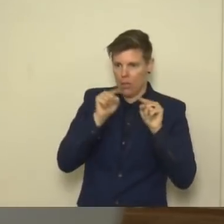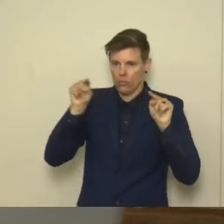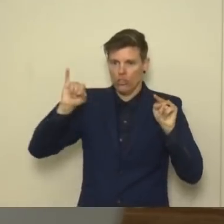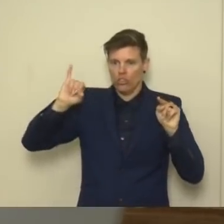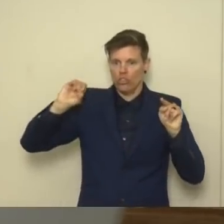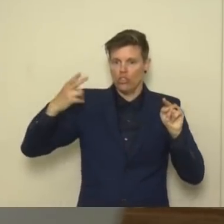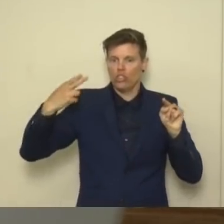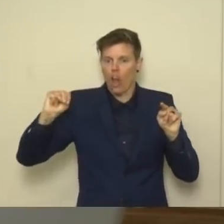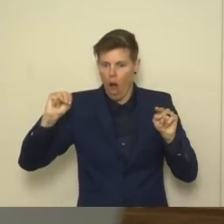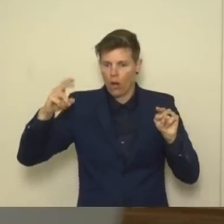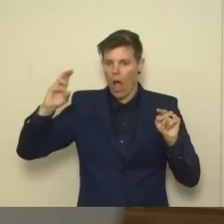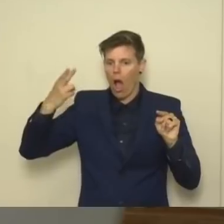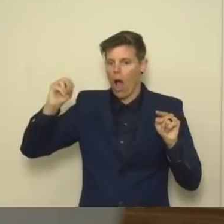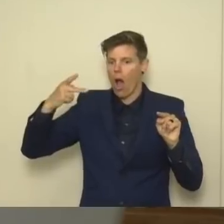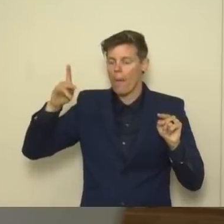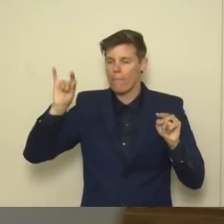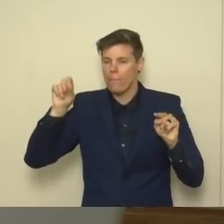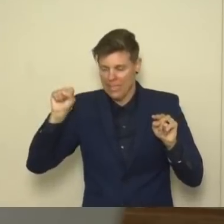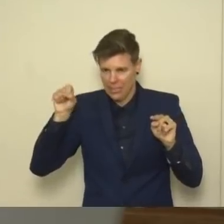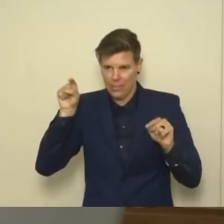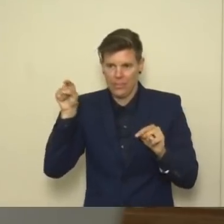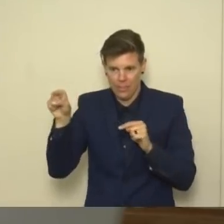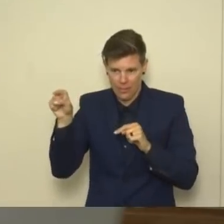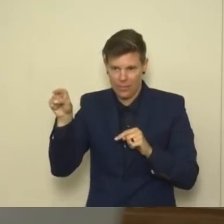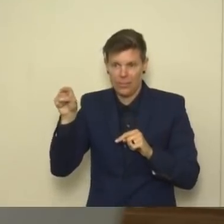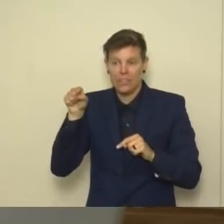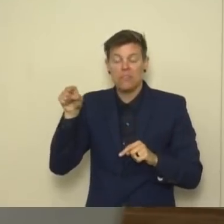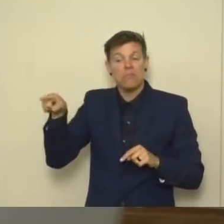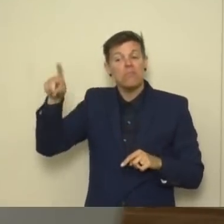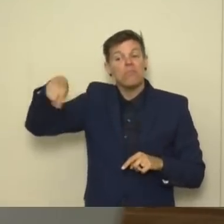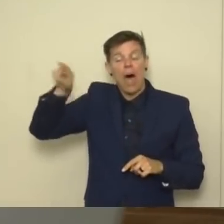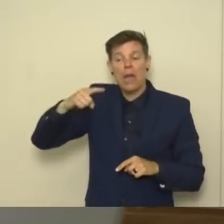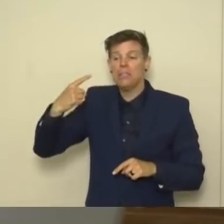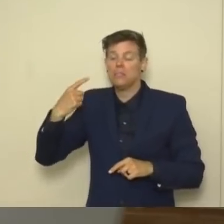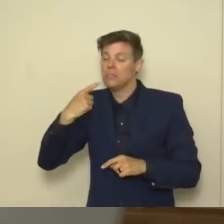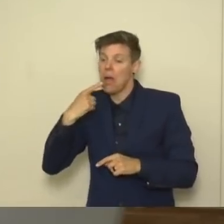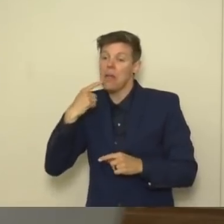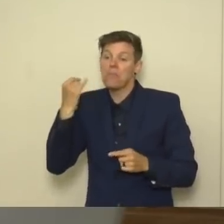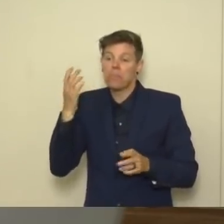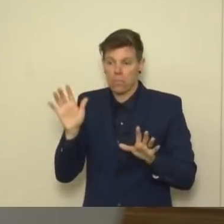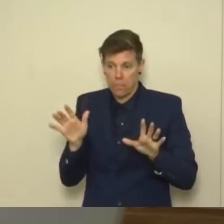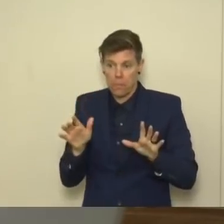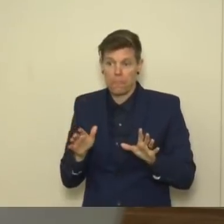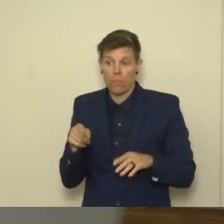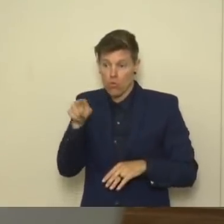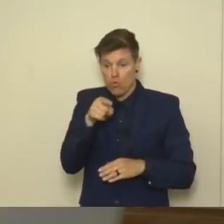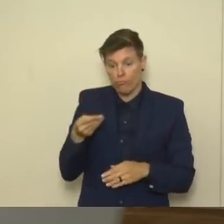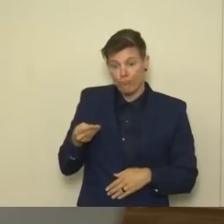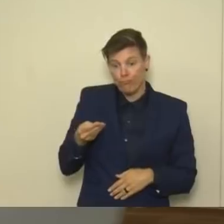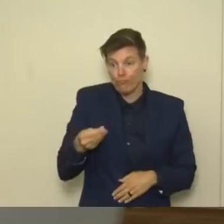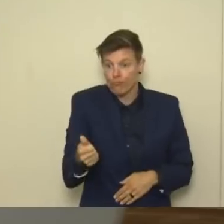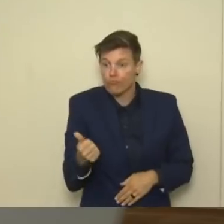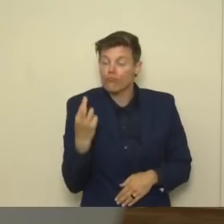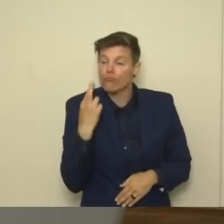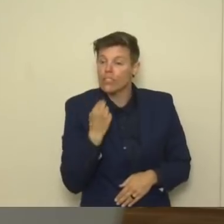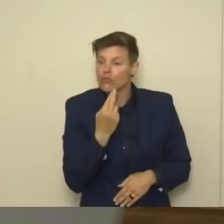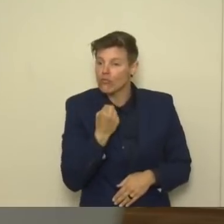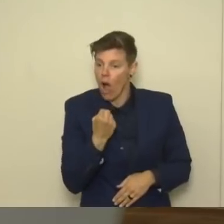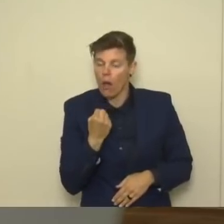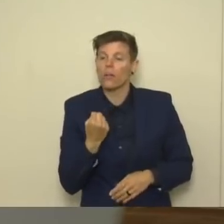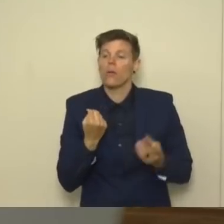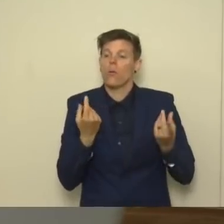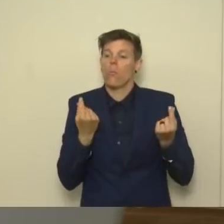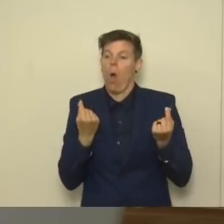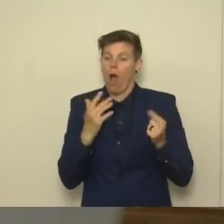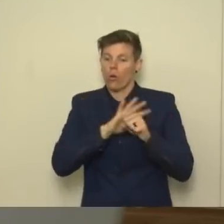spread, and found that higher restaurant spending in a state predicted a rise in new infections there 3 weeks later. In-person restaurant spending was, quote